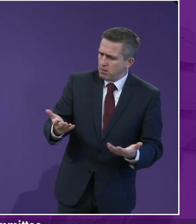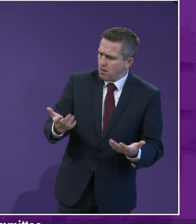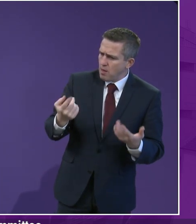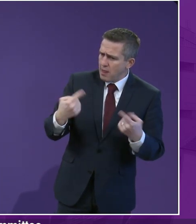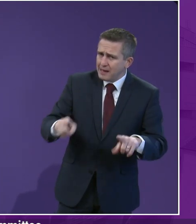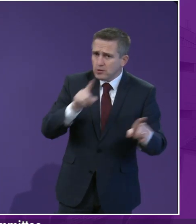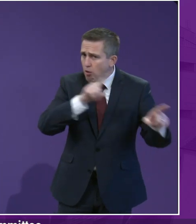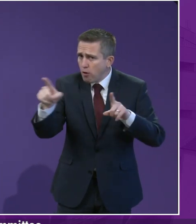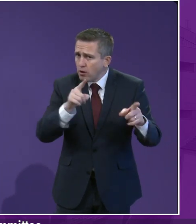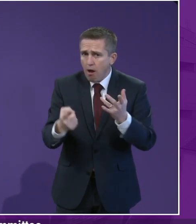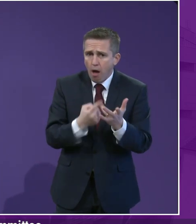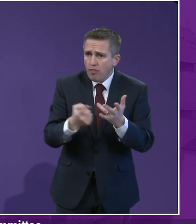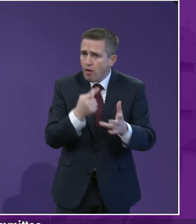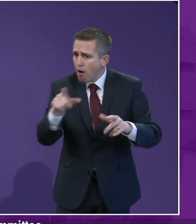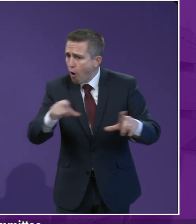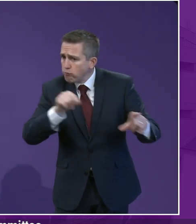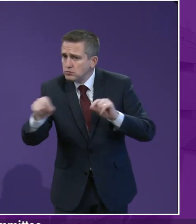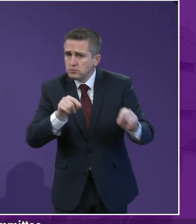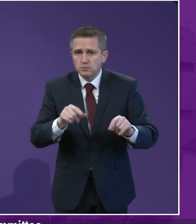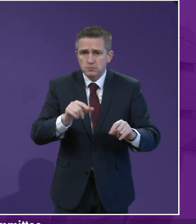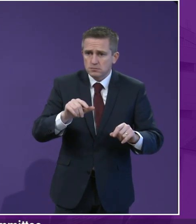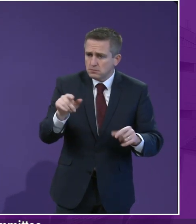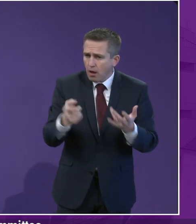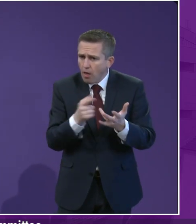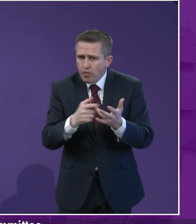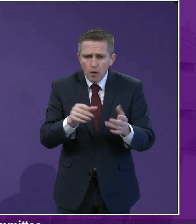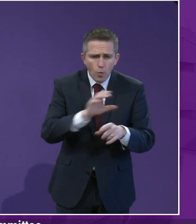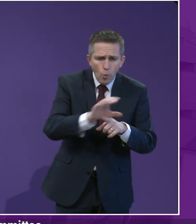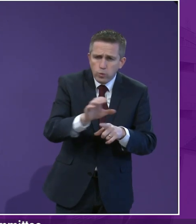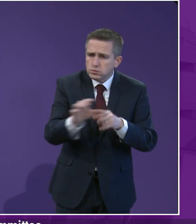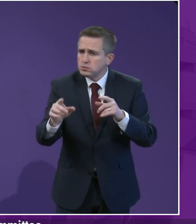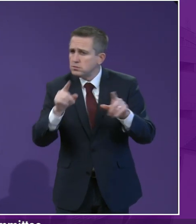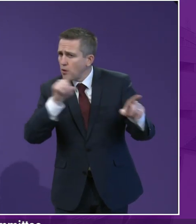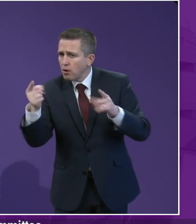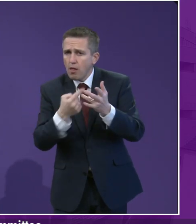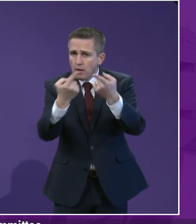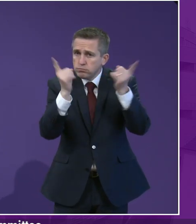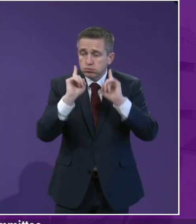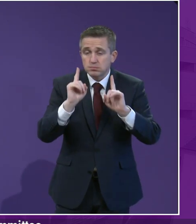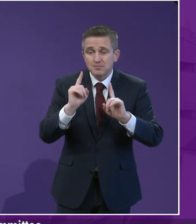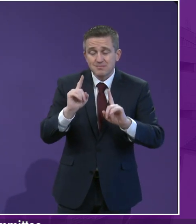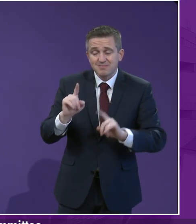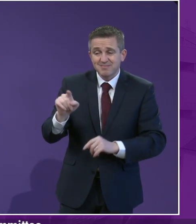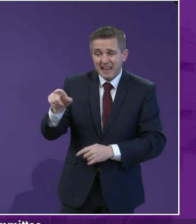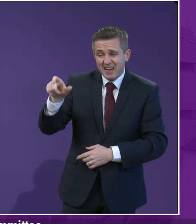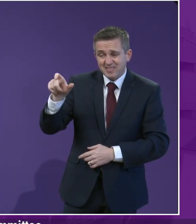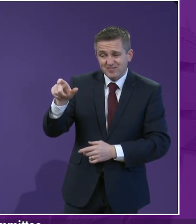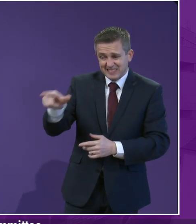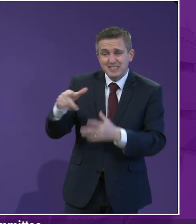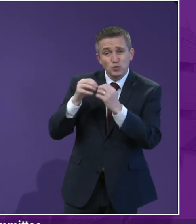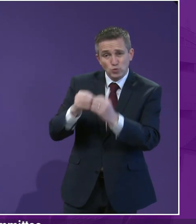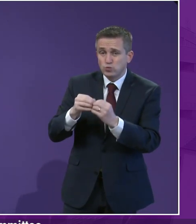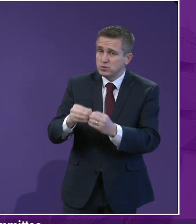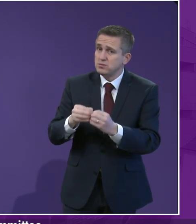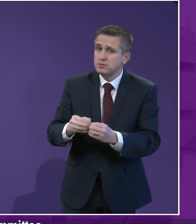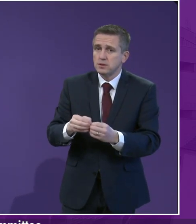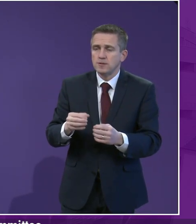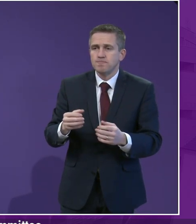it's obviously not to be. And I said, well, look, do you really want to do postgraduate study? And she said, oh, I'd love to